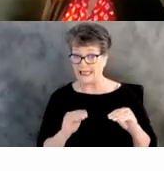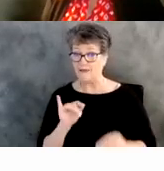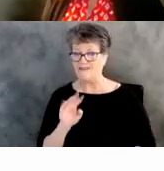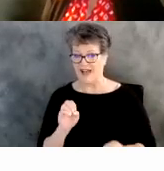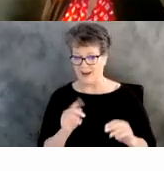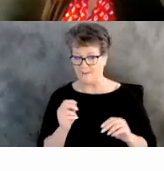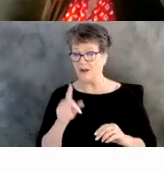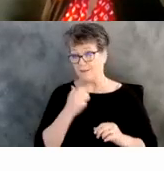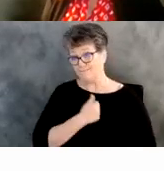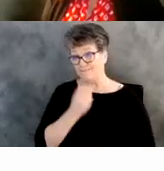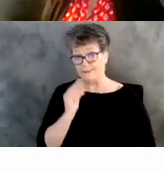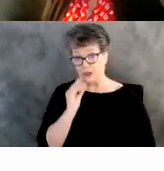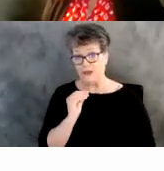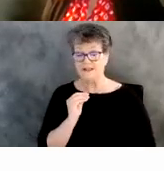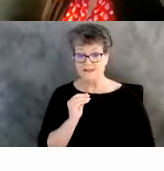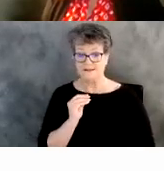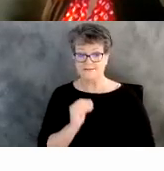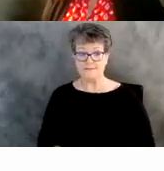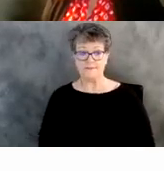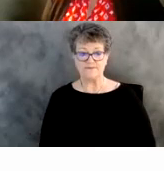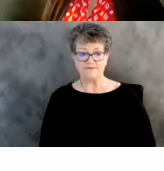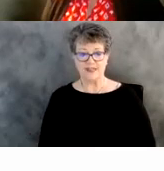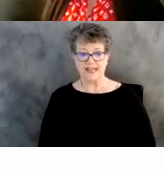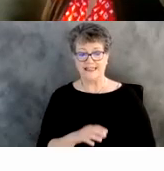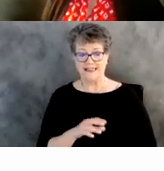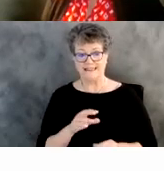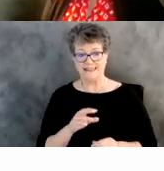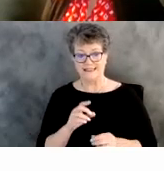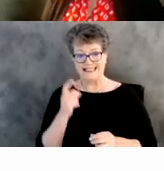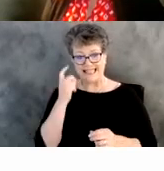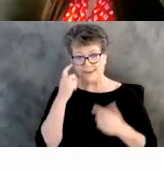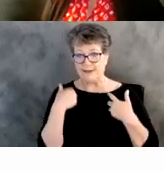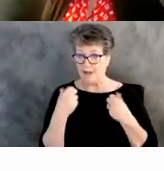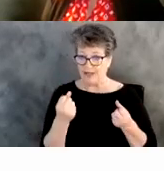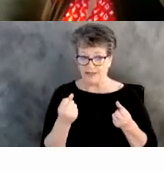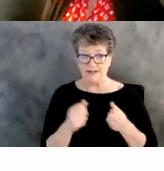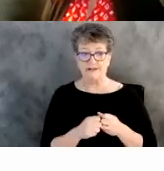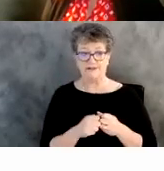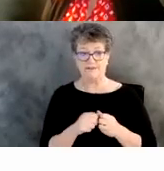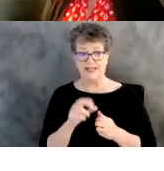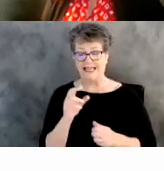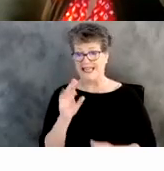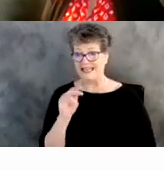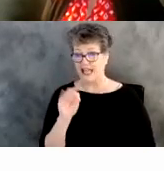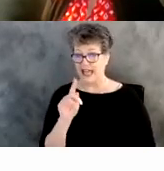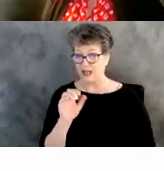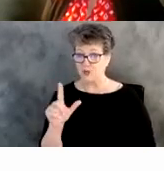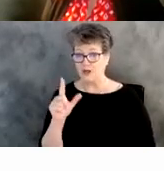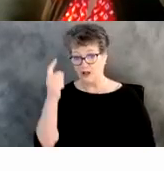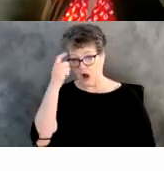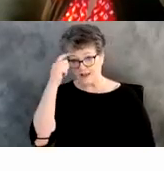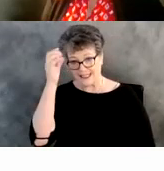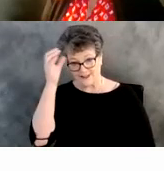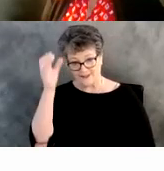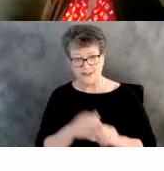I experience, including fine motor, psychiatric, mental health, intellectual, cognitive, developmental, and